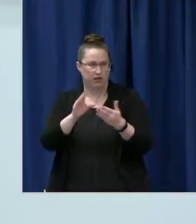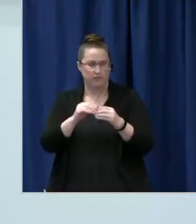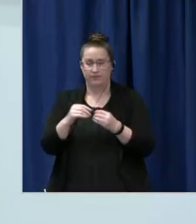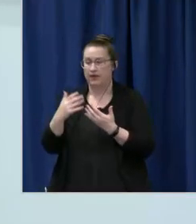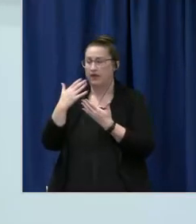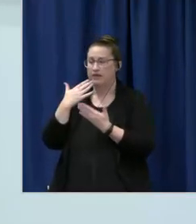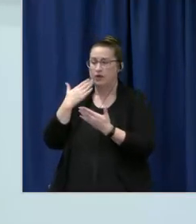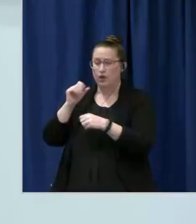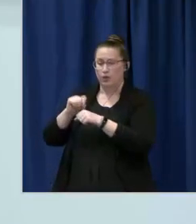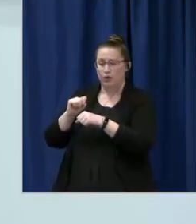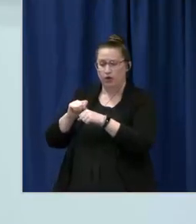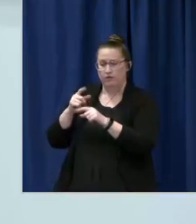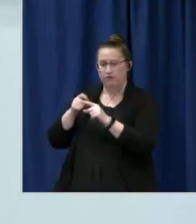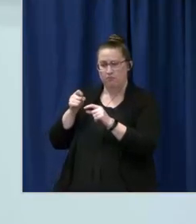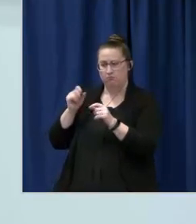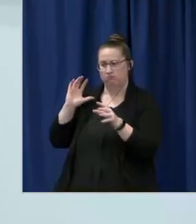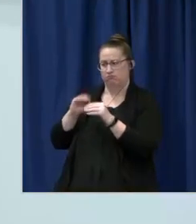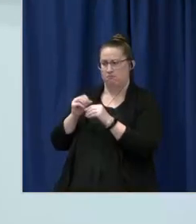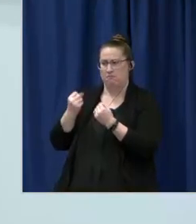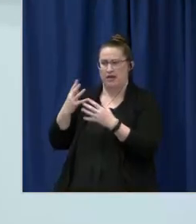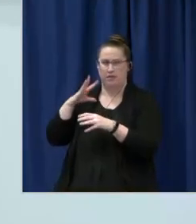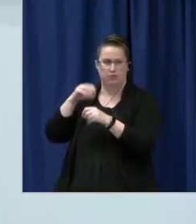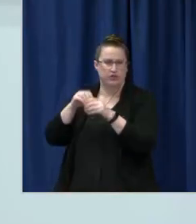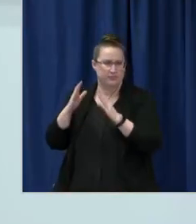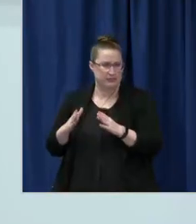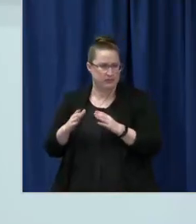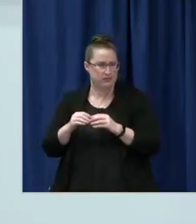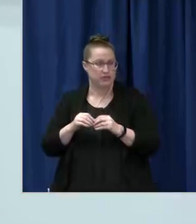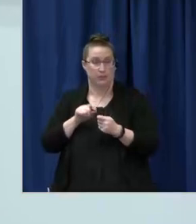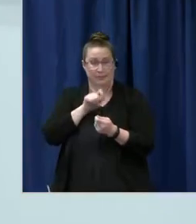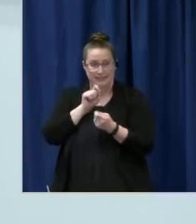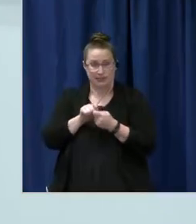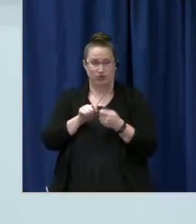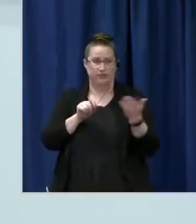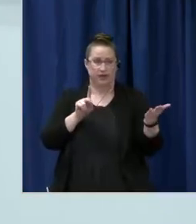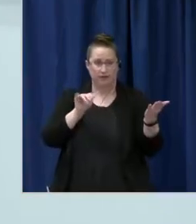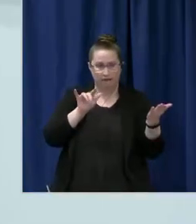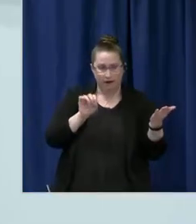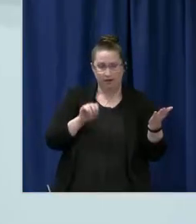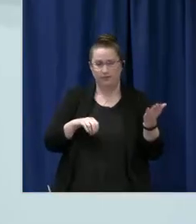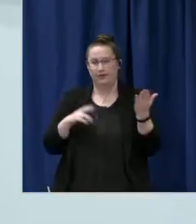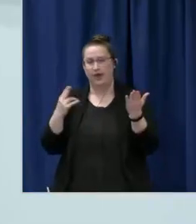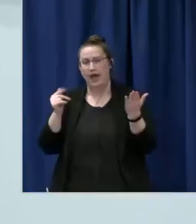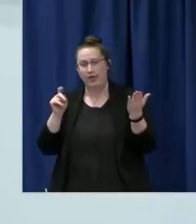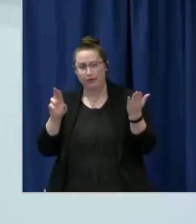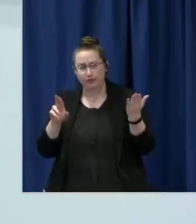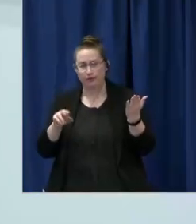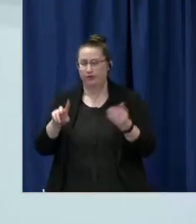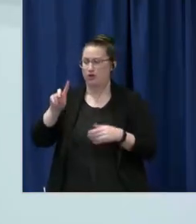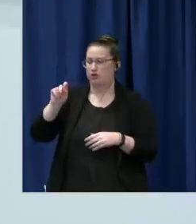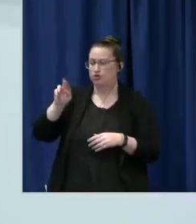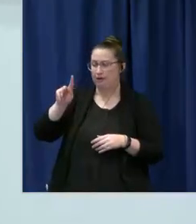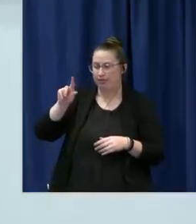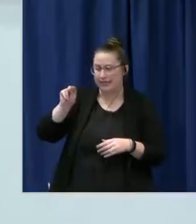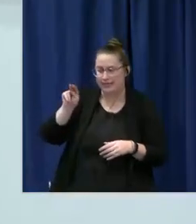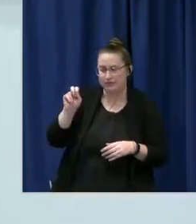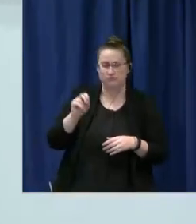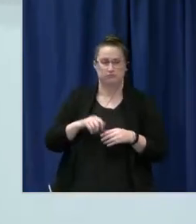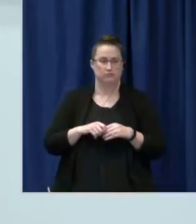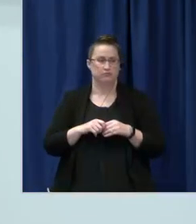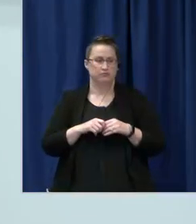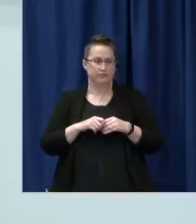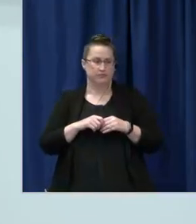from a lot of the participants, in particular Kyle and Heather and Darlene. I want to mention